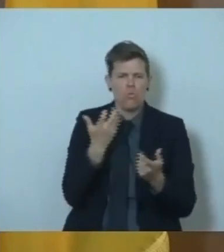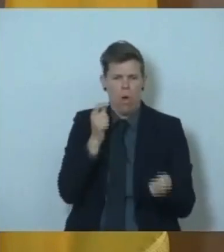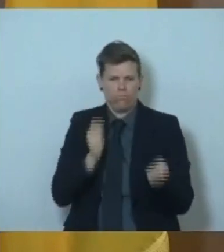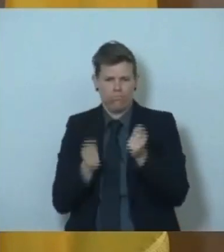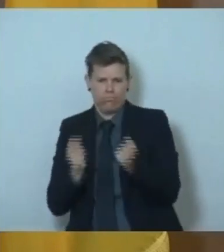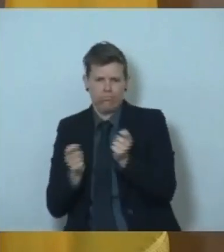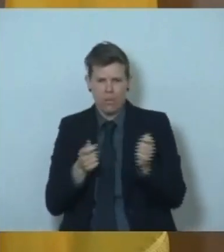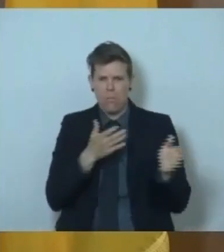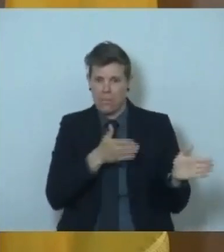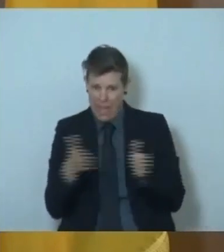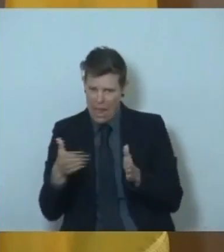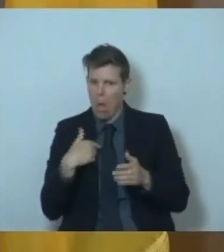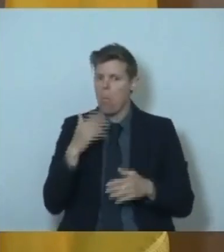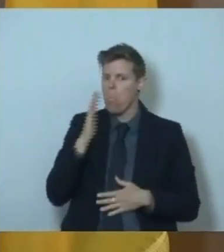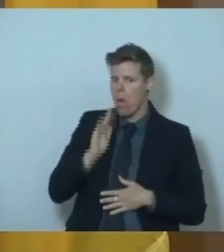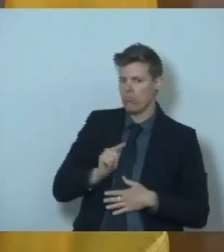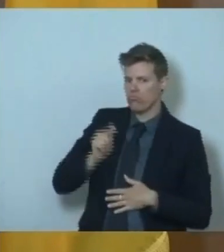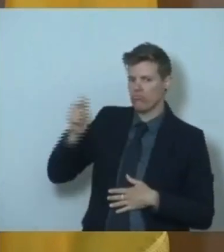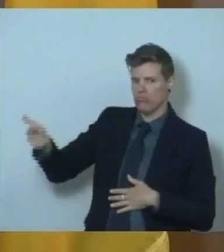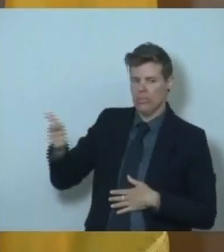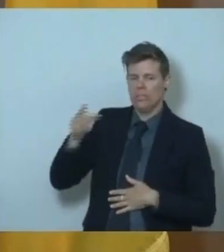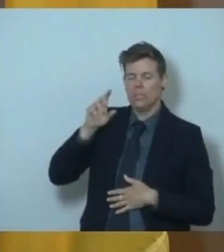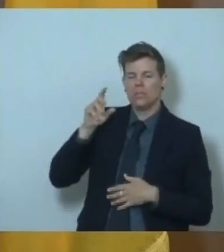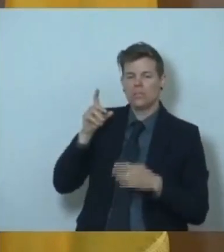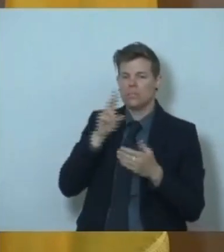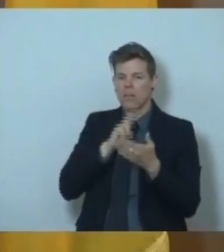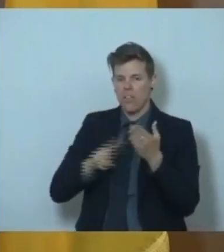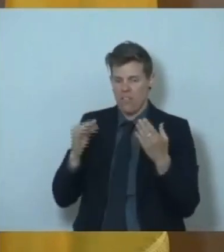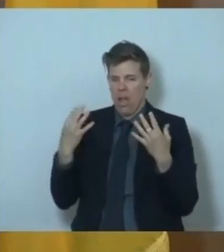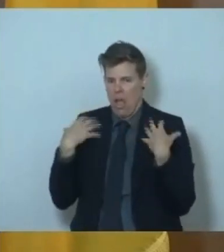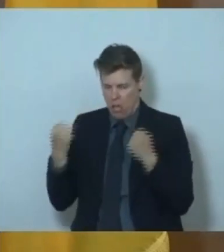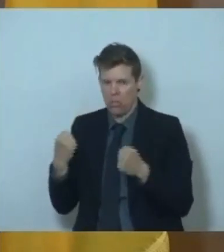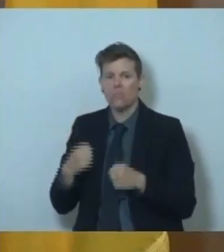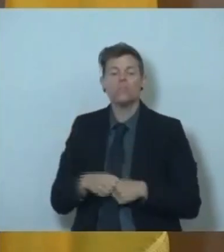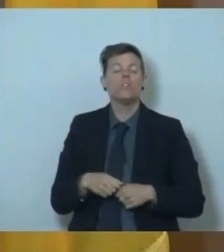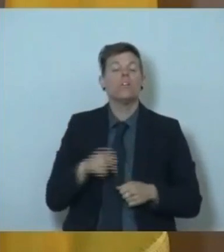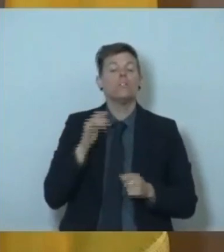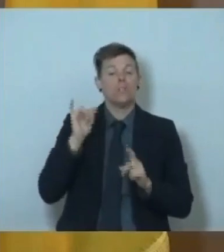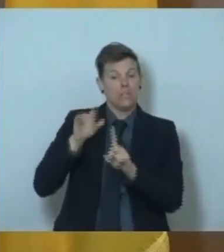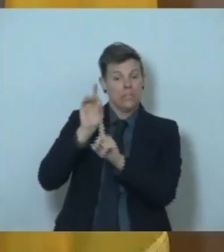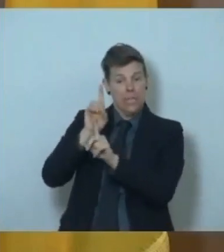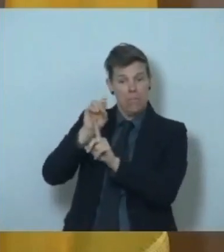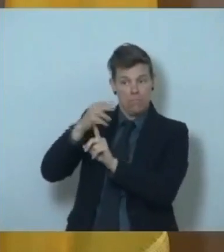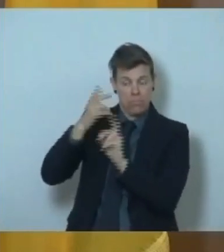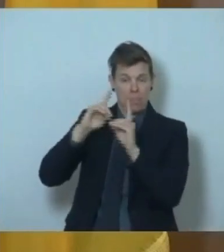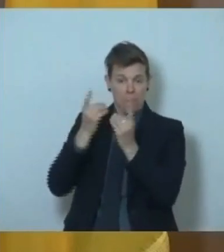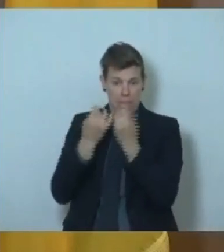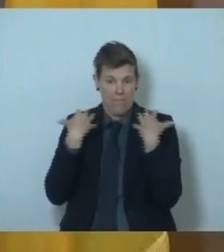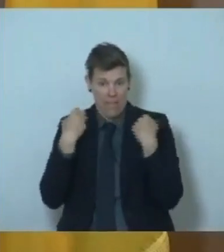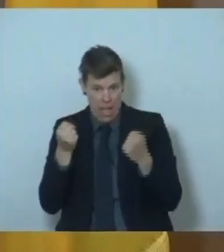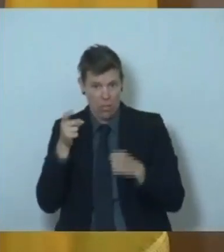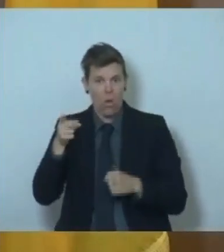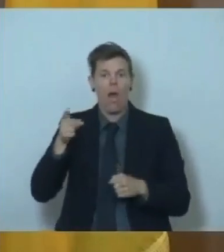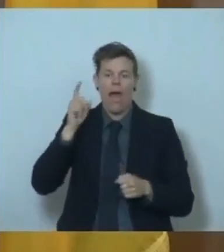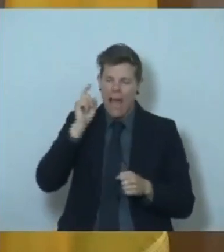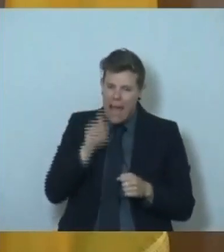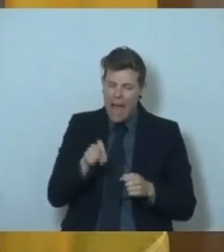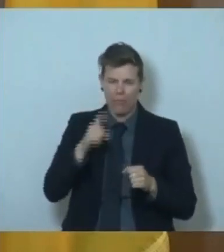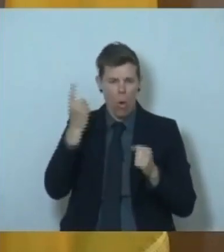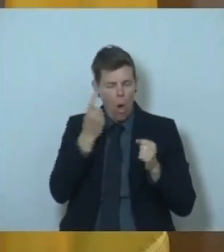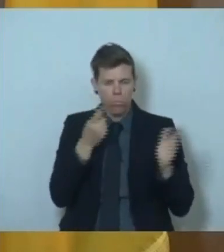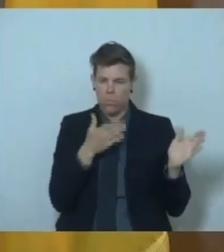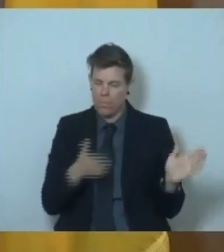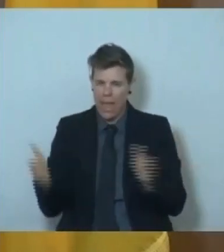at the Department of Health, you have to be preparing all of the time. And the problem with these plans that get put on a